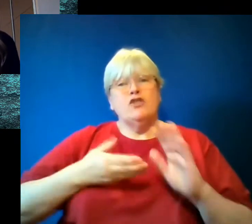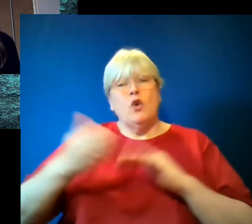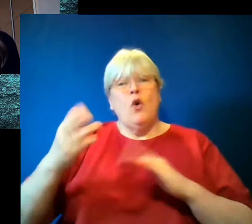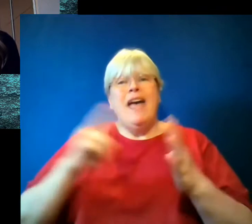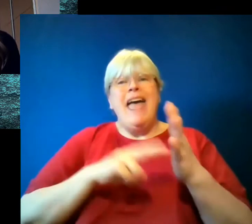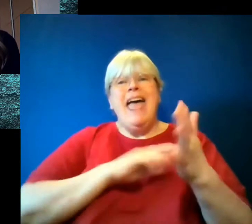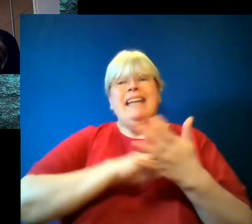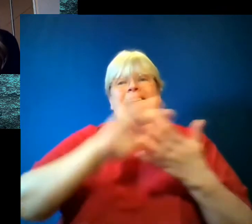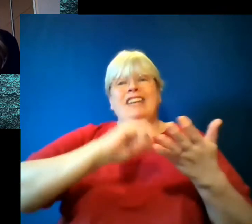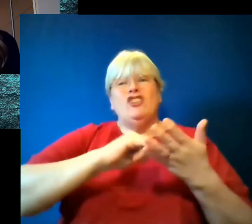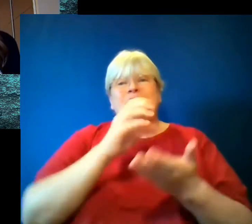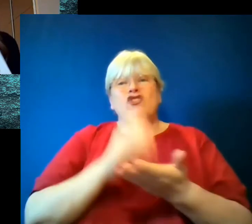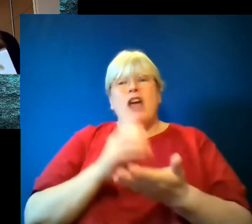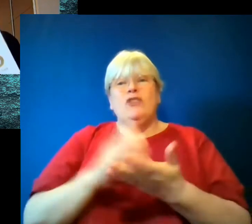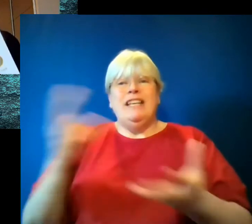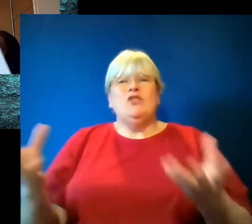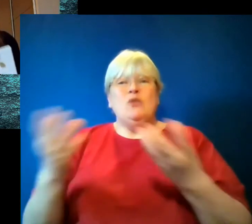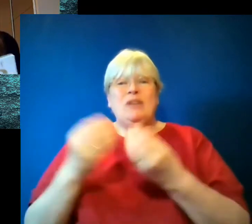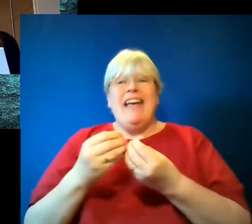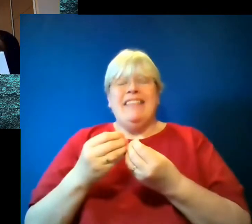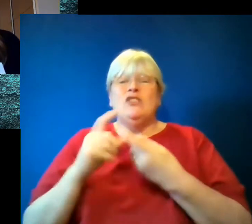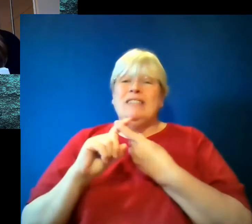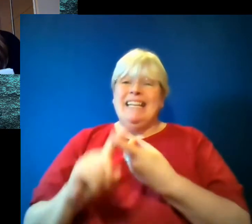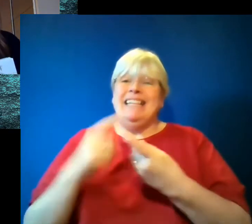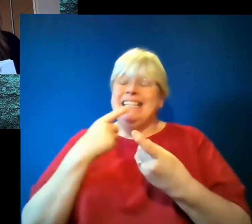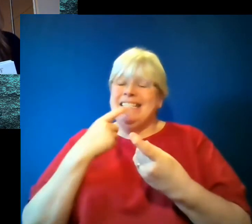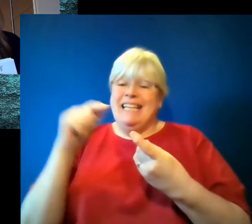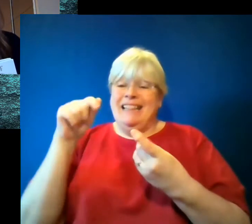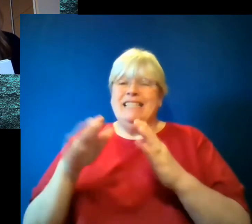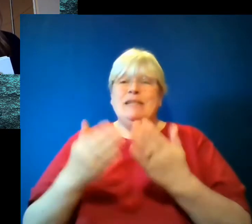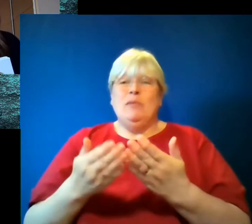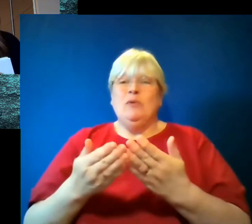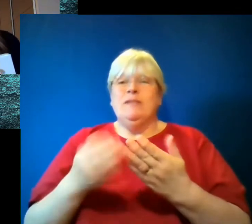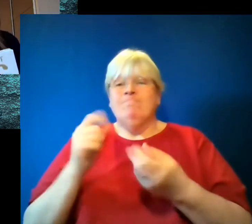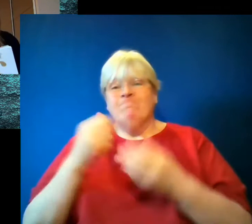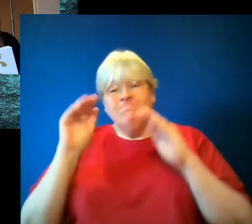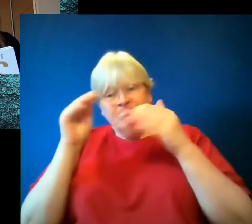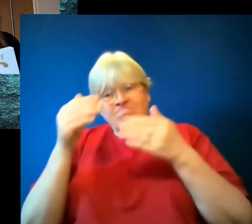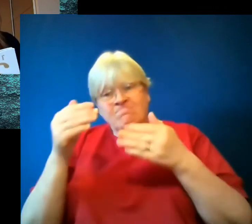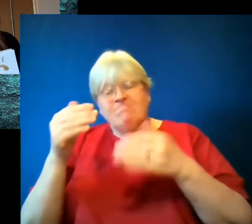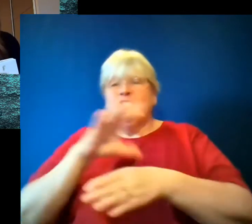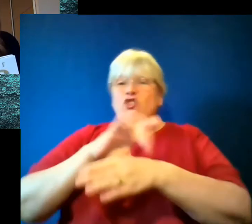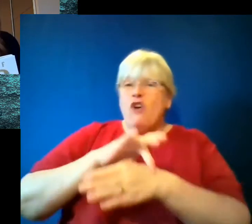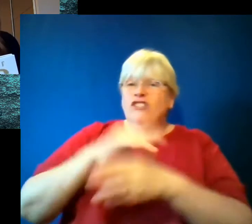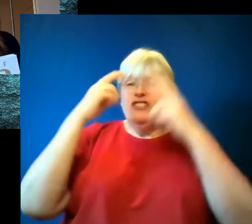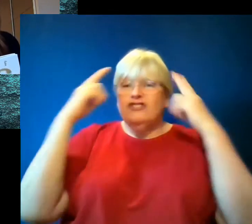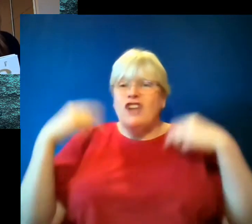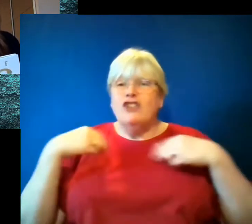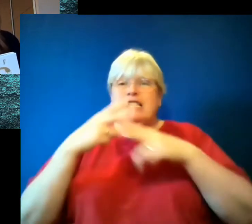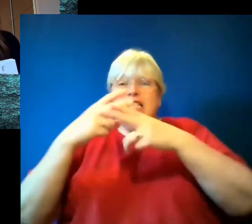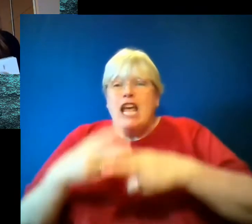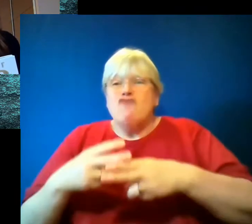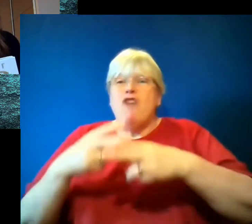NHS charities together. And so the dedication says, this book is dedicated to the doctors, nurses, carers,